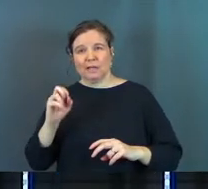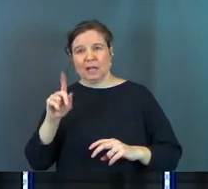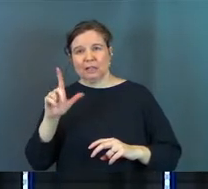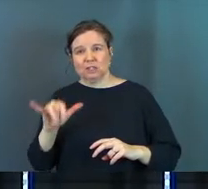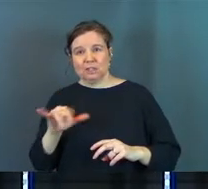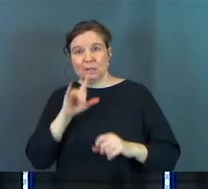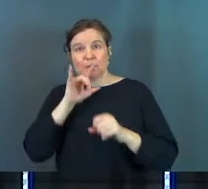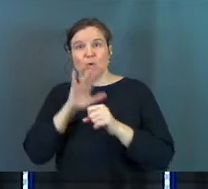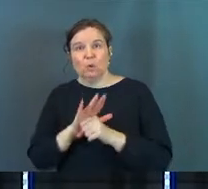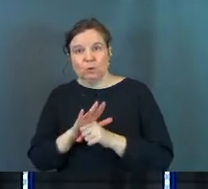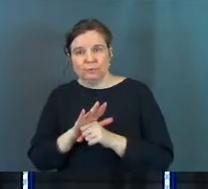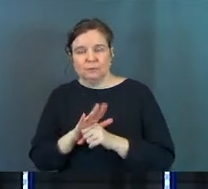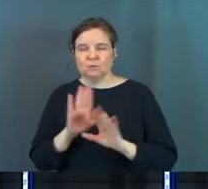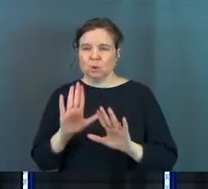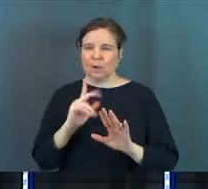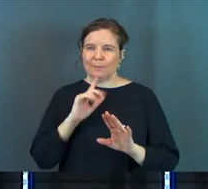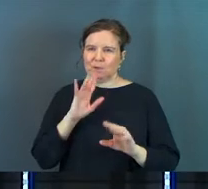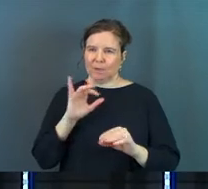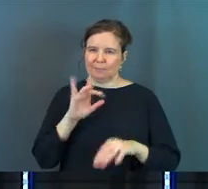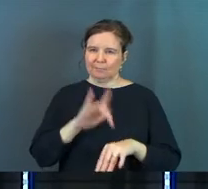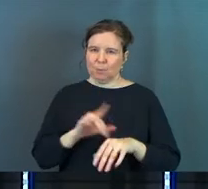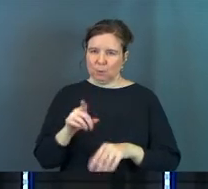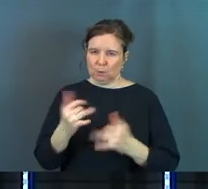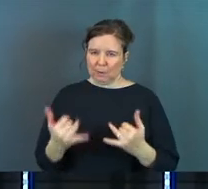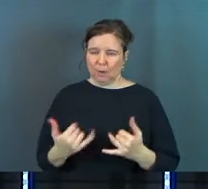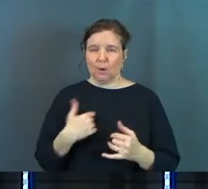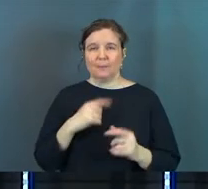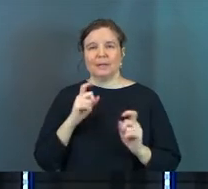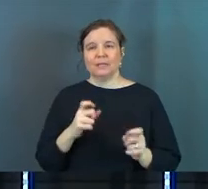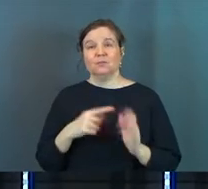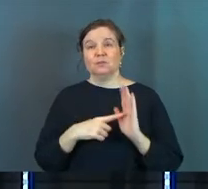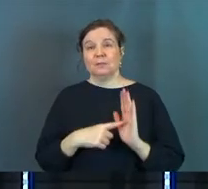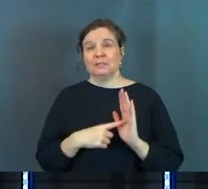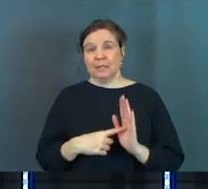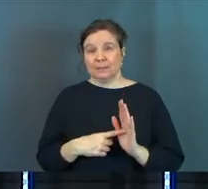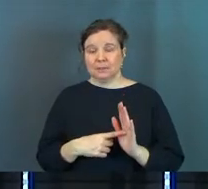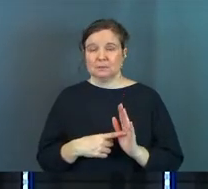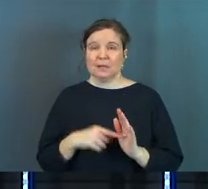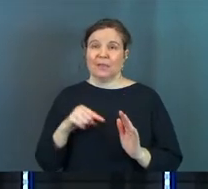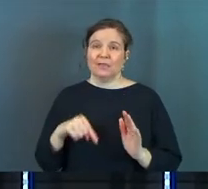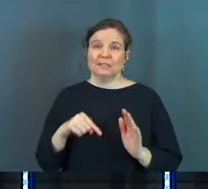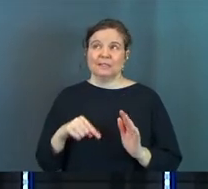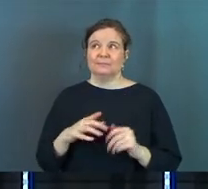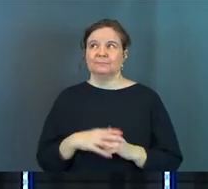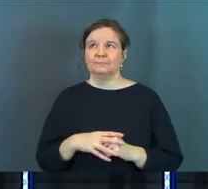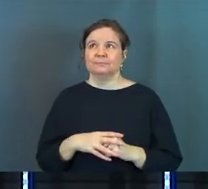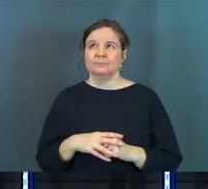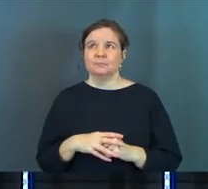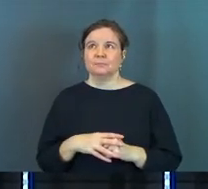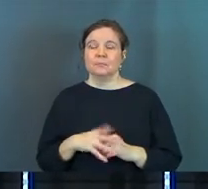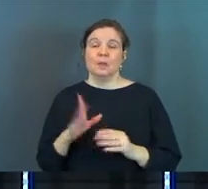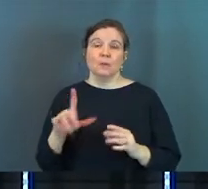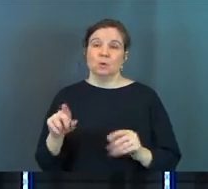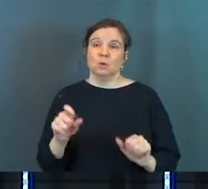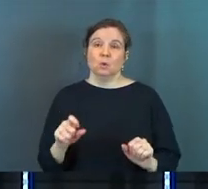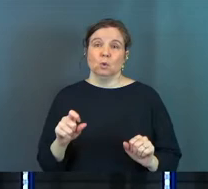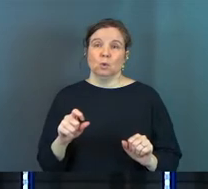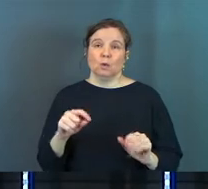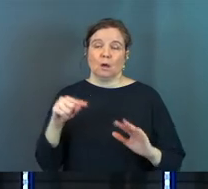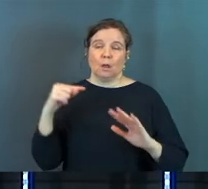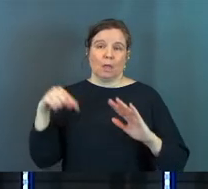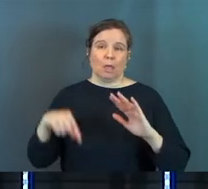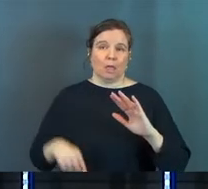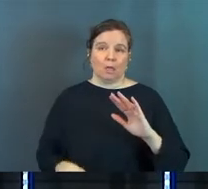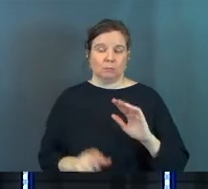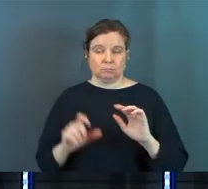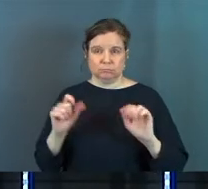any of it. So I'm going to go after that with you right now. I'm just going to give you some examples. And man, you can go down the rabbit hole